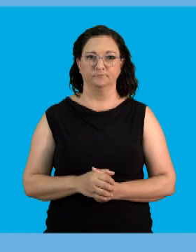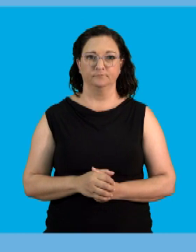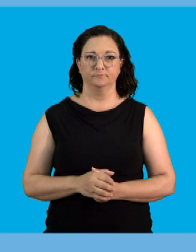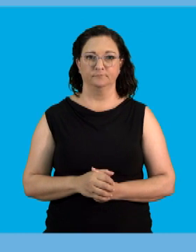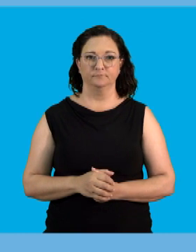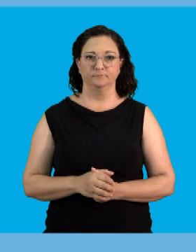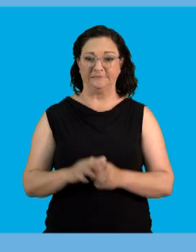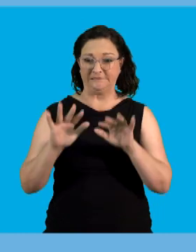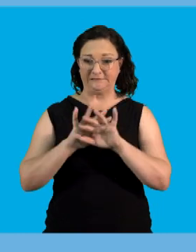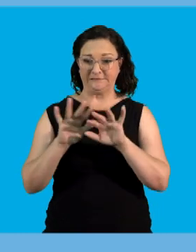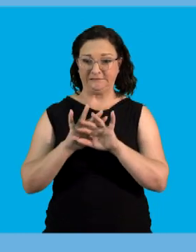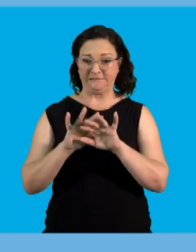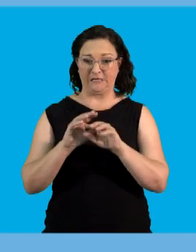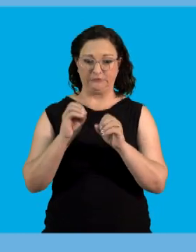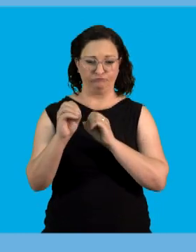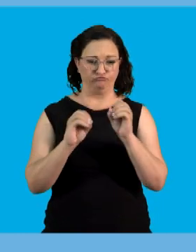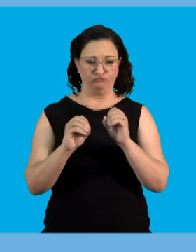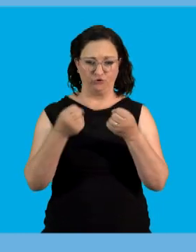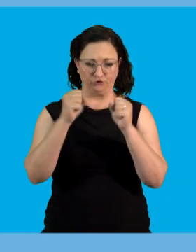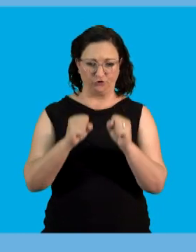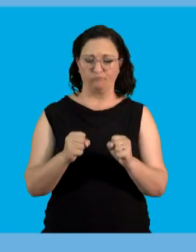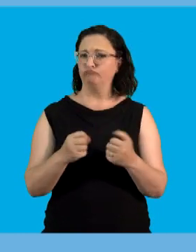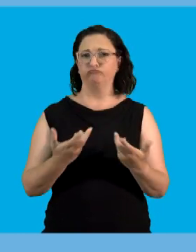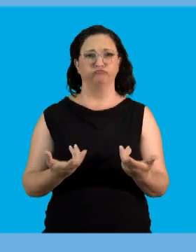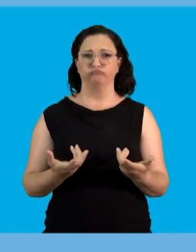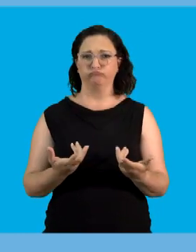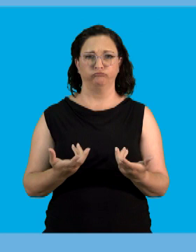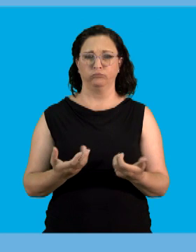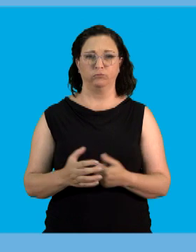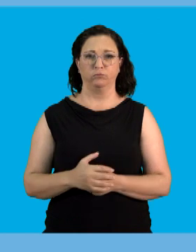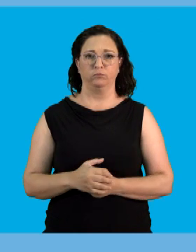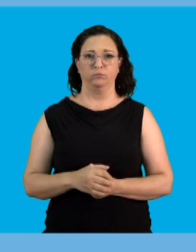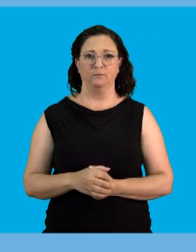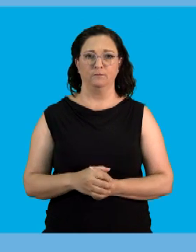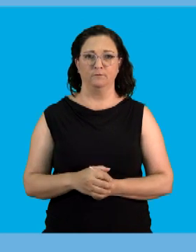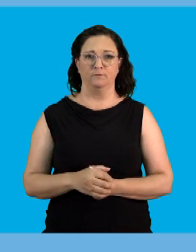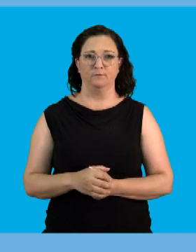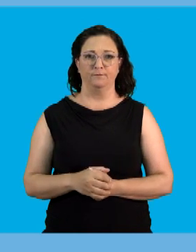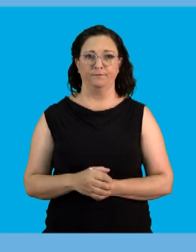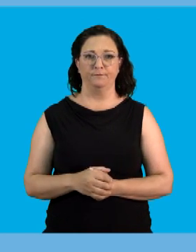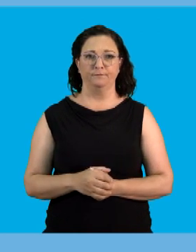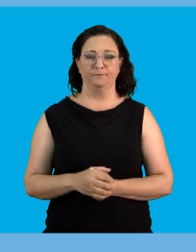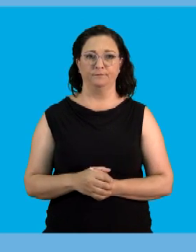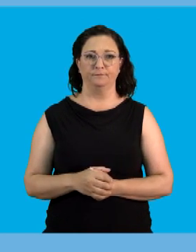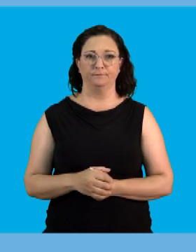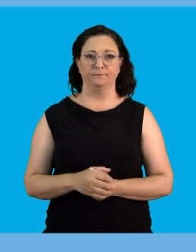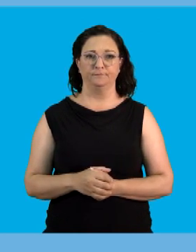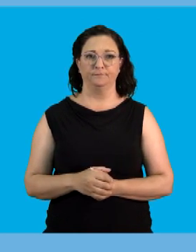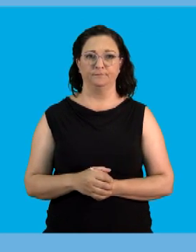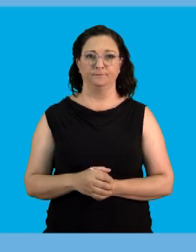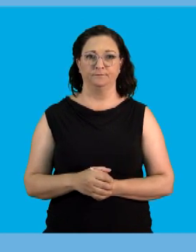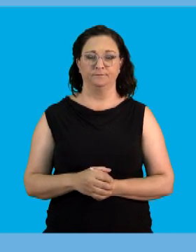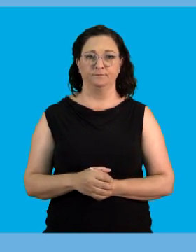So the particles that are making up a gas, they don't have a specific shape. So they will just fill the container that they are in no particular